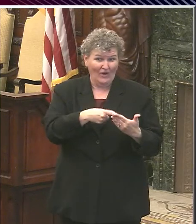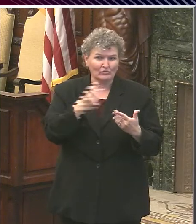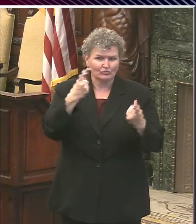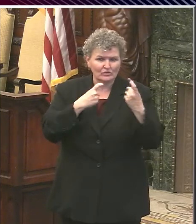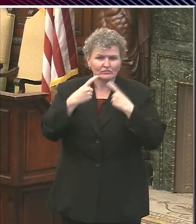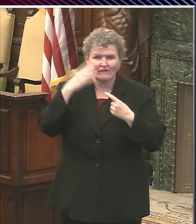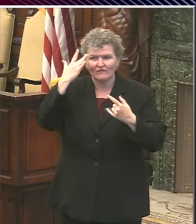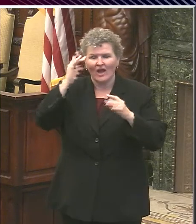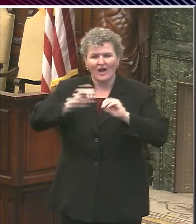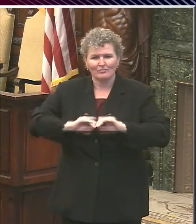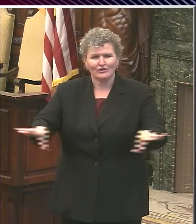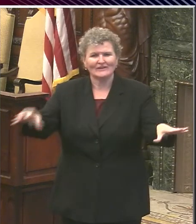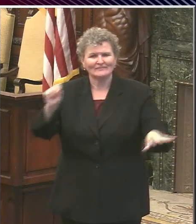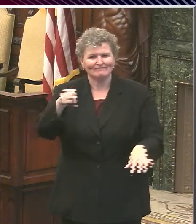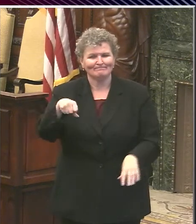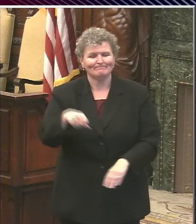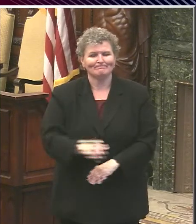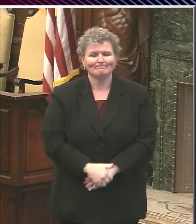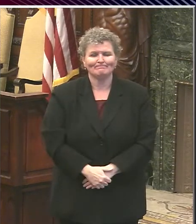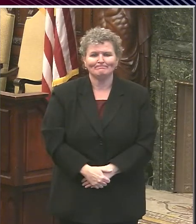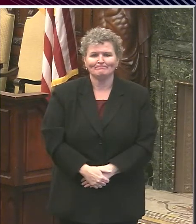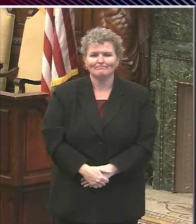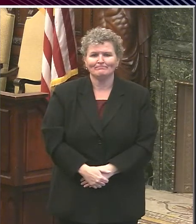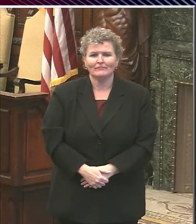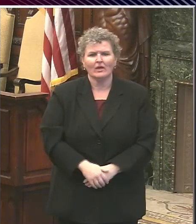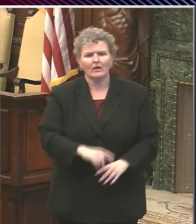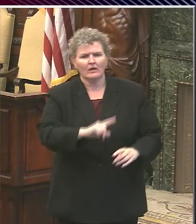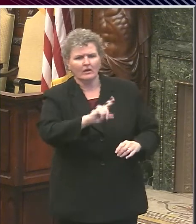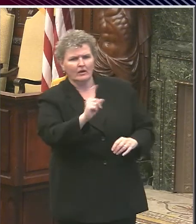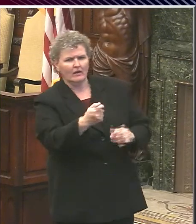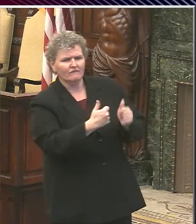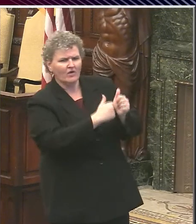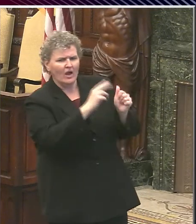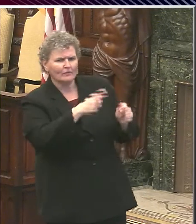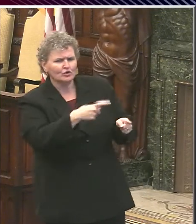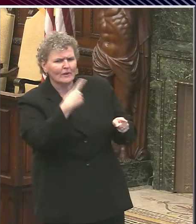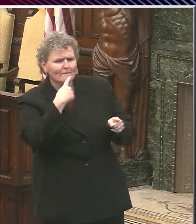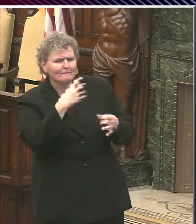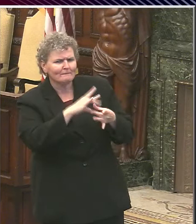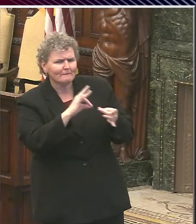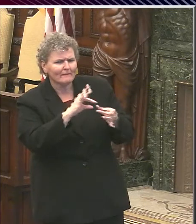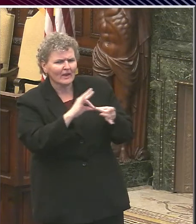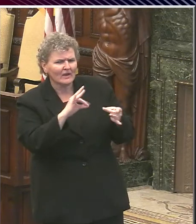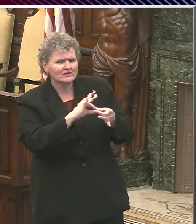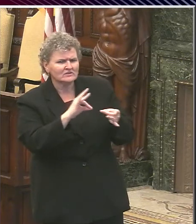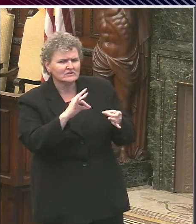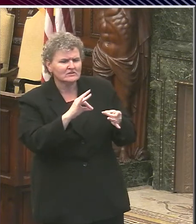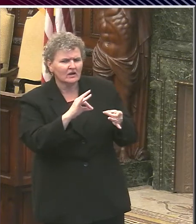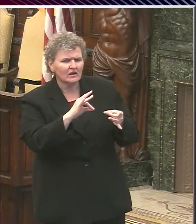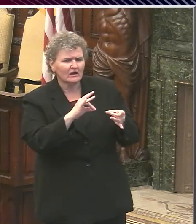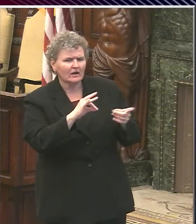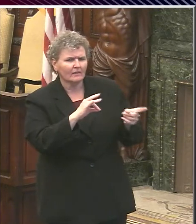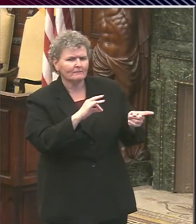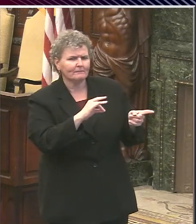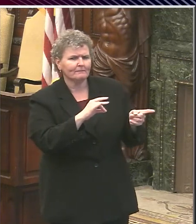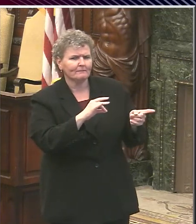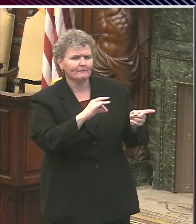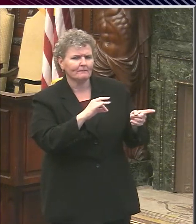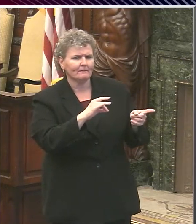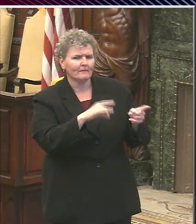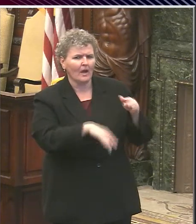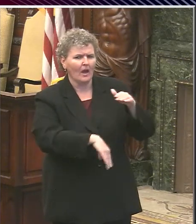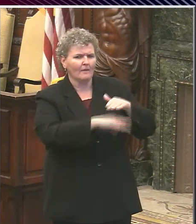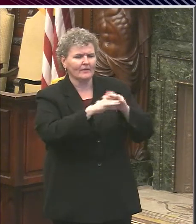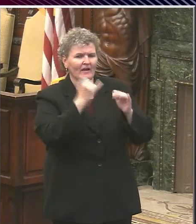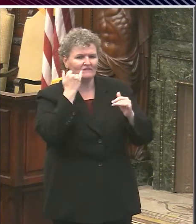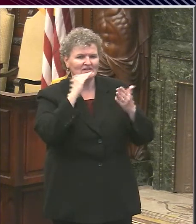thank you. To follow up to that, you mentioned something about 30, that this would happen if the city